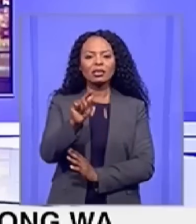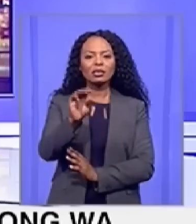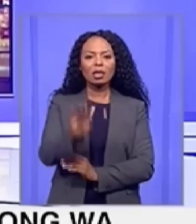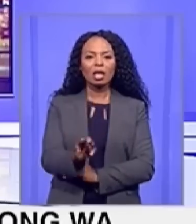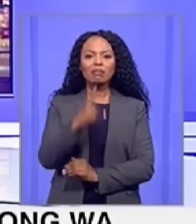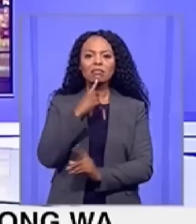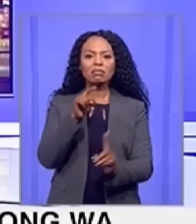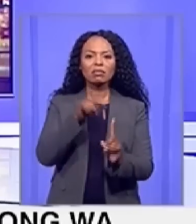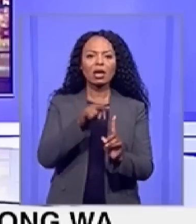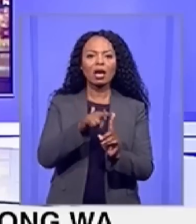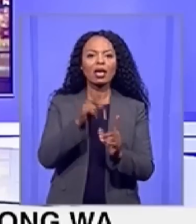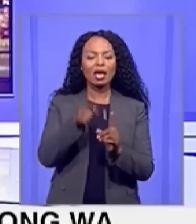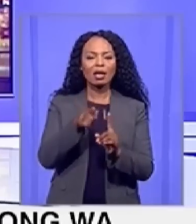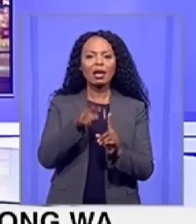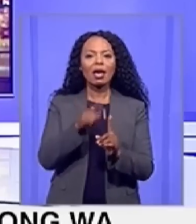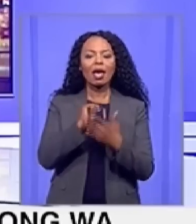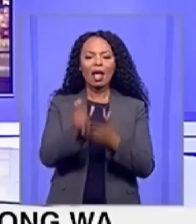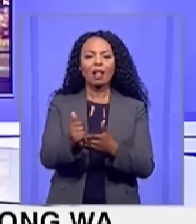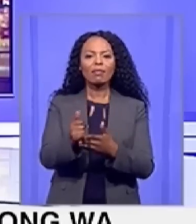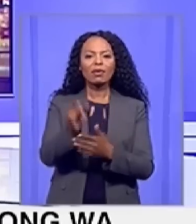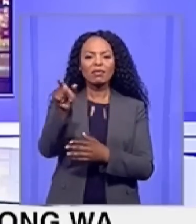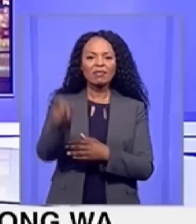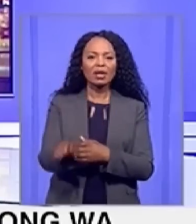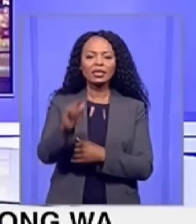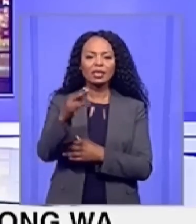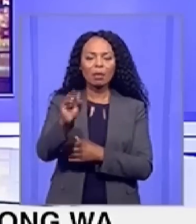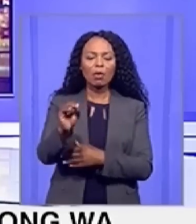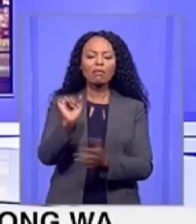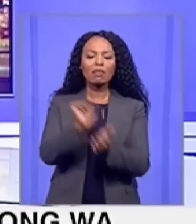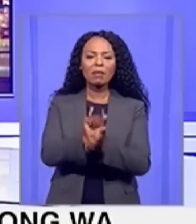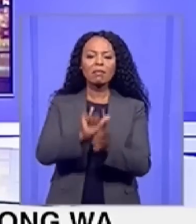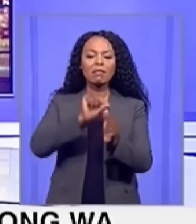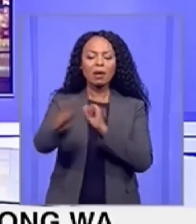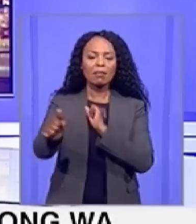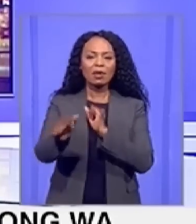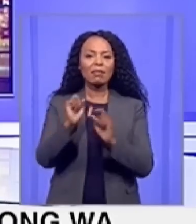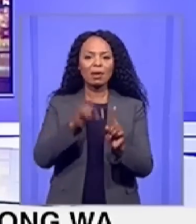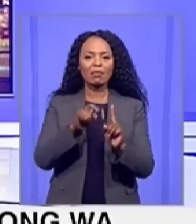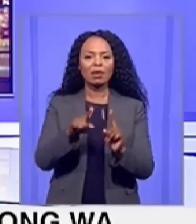e toma ho thobeng ha mohlankana wa hae Tjhankaneng Thabo Bestere ngwahola.